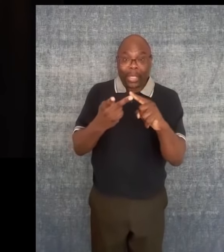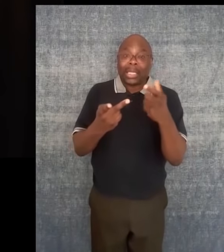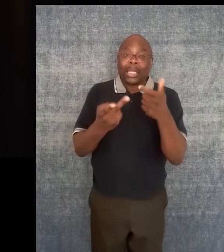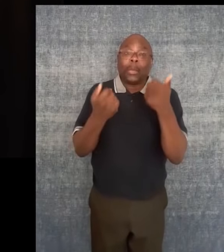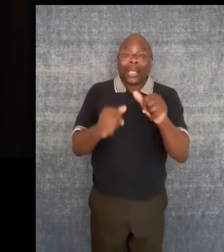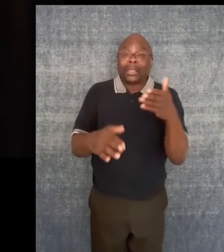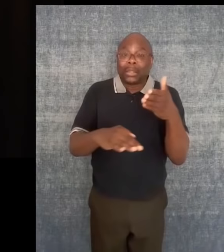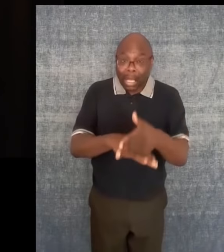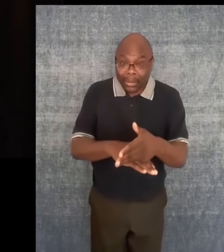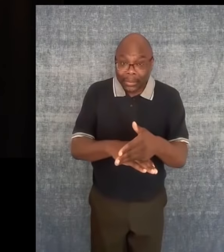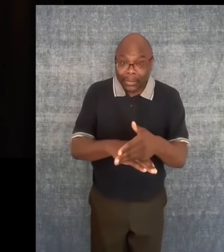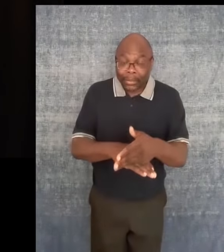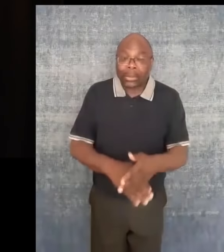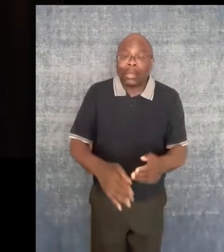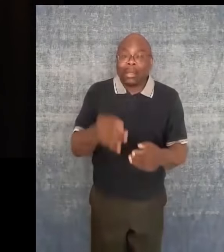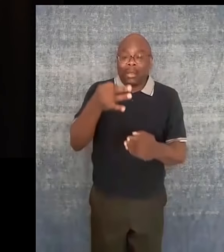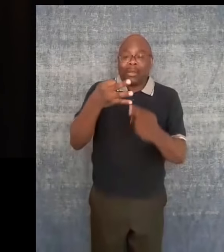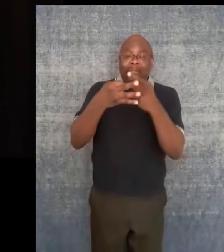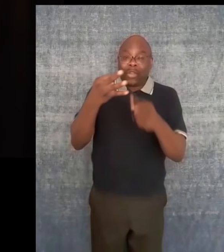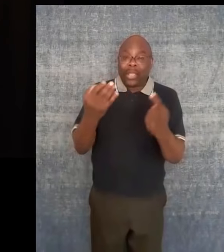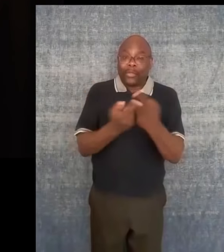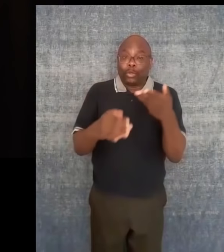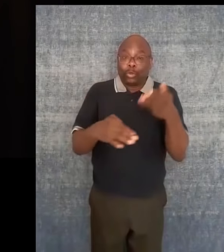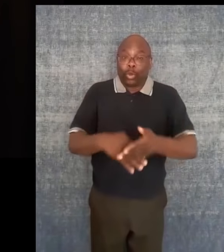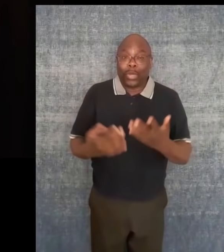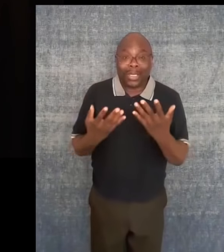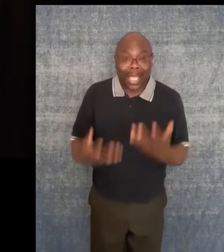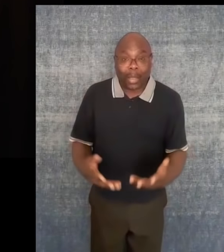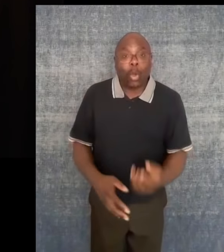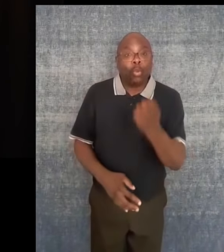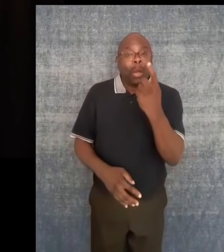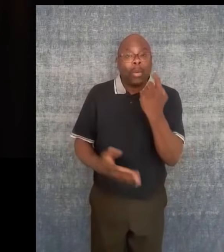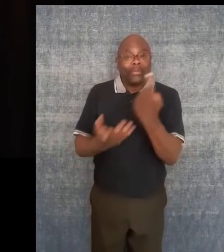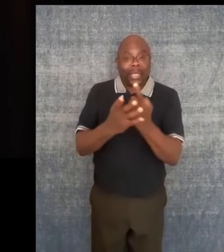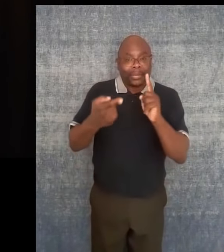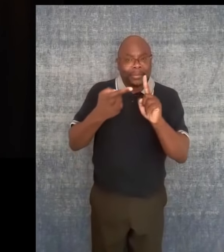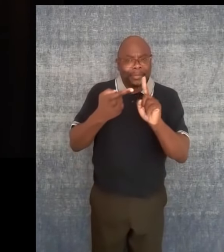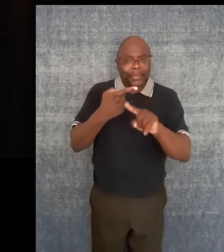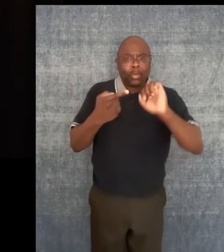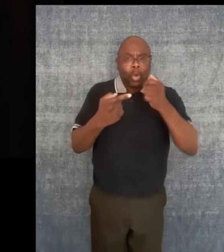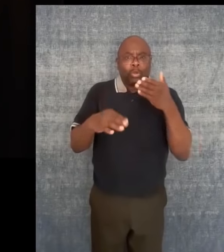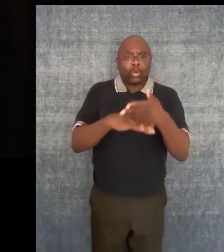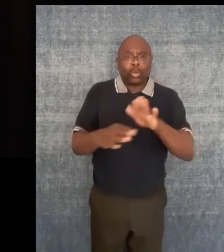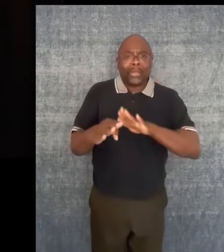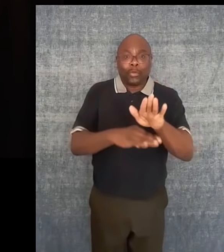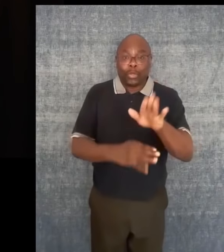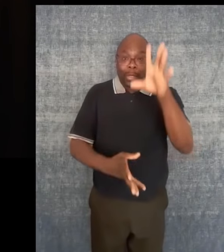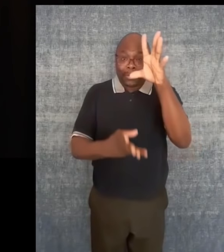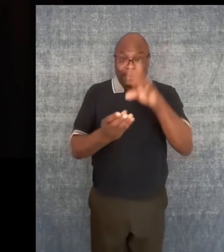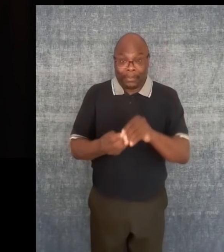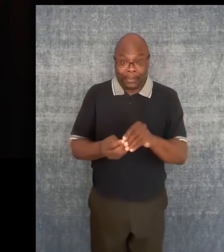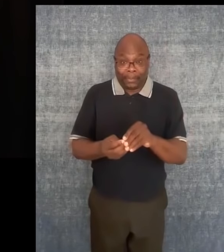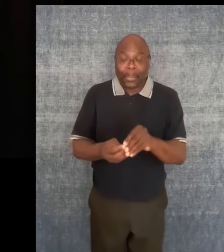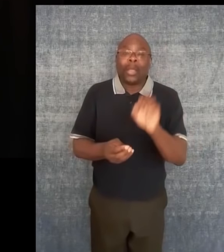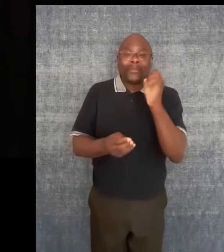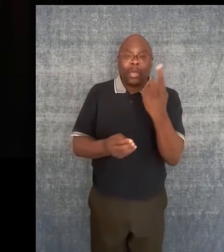done, three things he is doing now, and one thing he will do in the future.